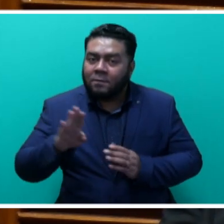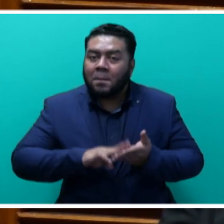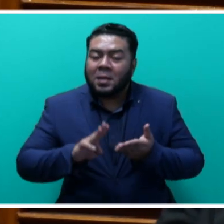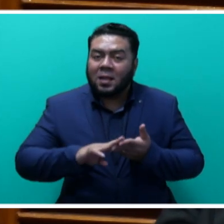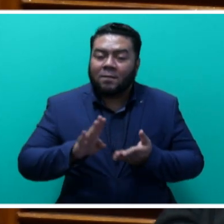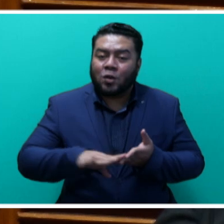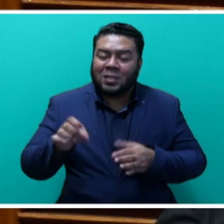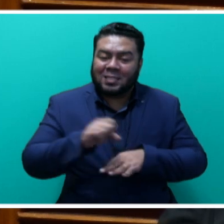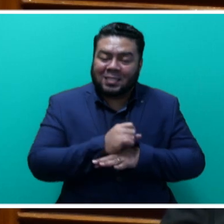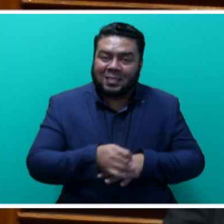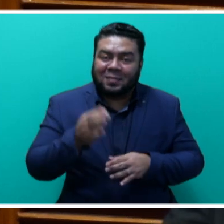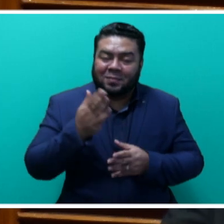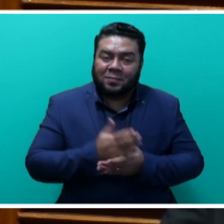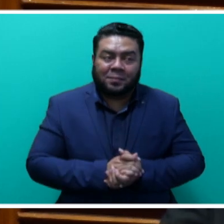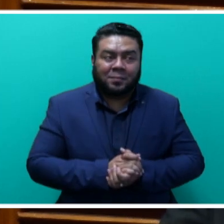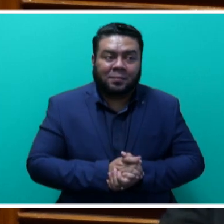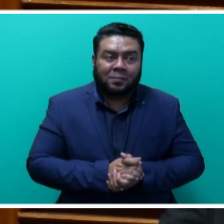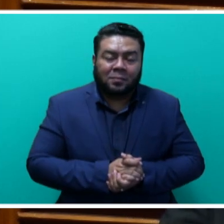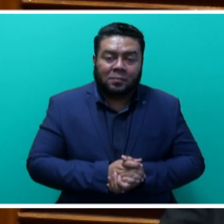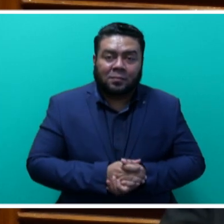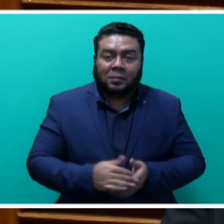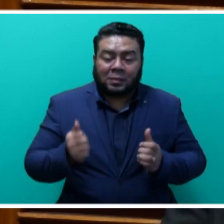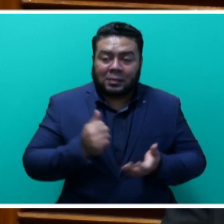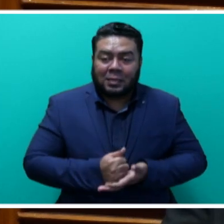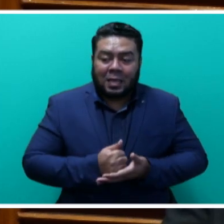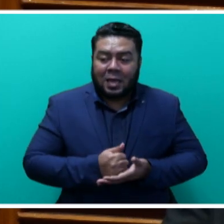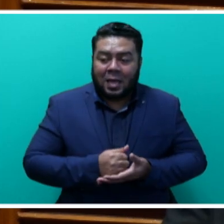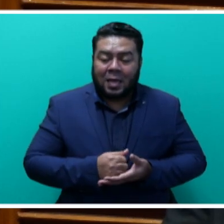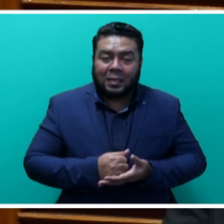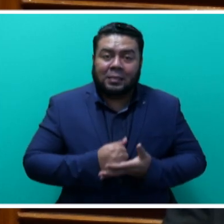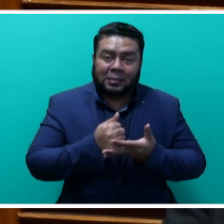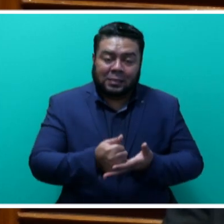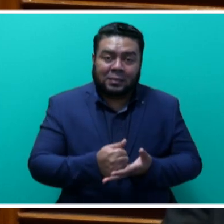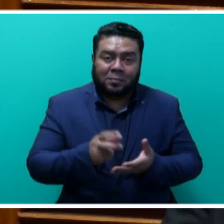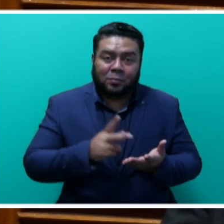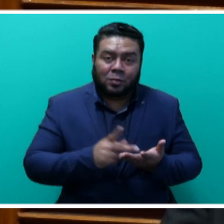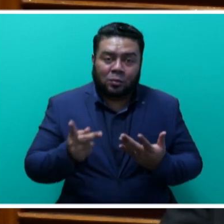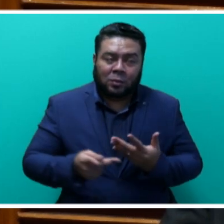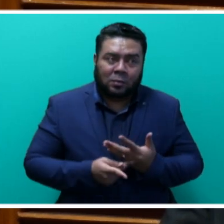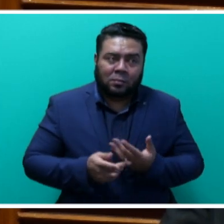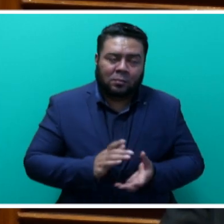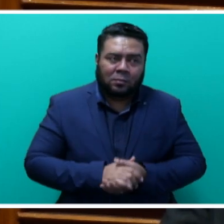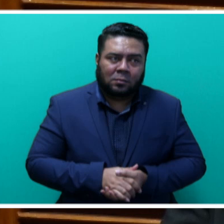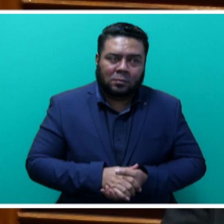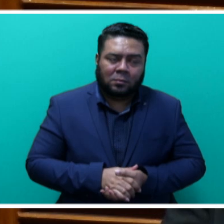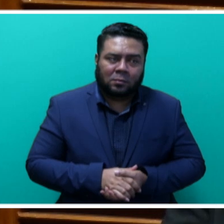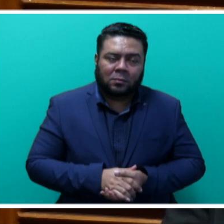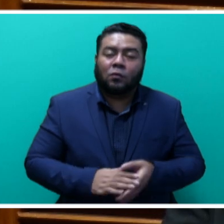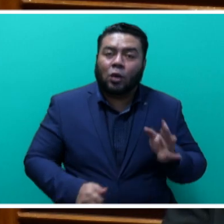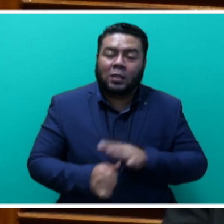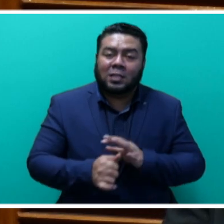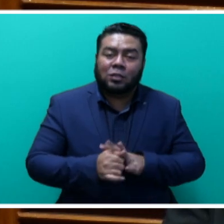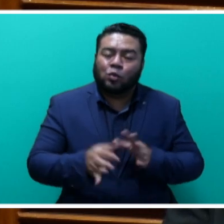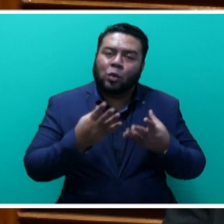Seafarers Entrepreneurship Assistance Scheme. The existing programs of addressing access to clean